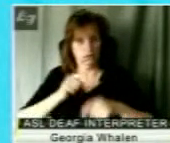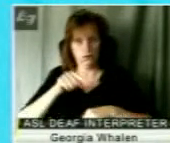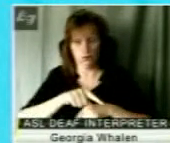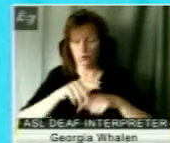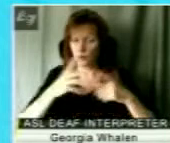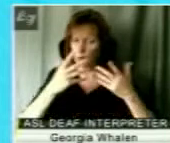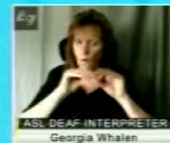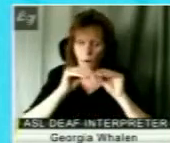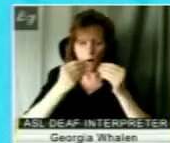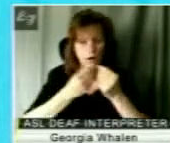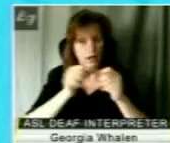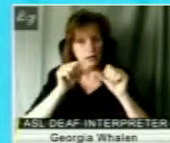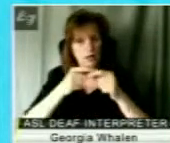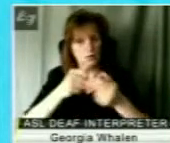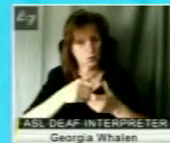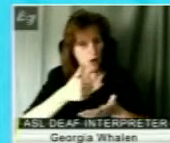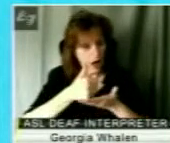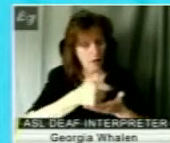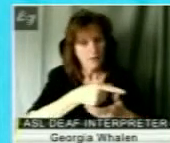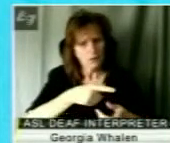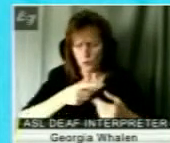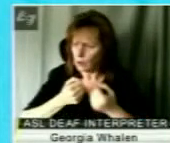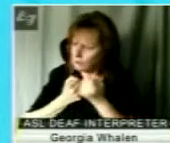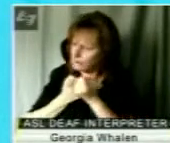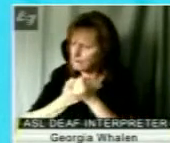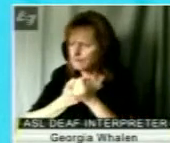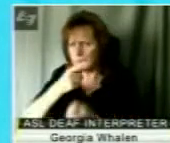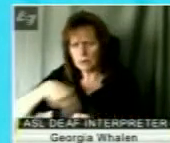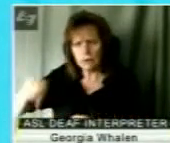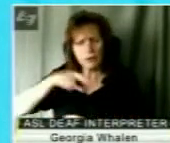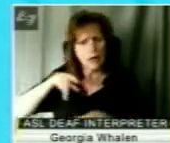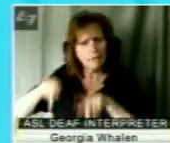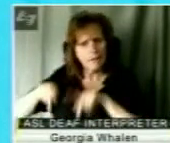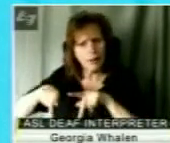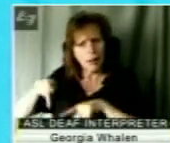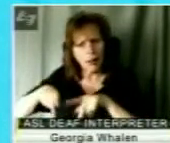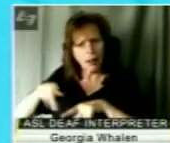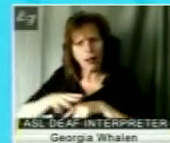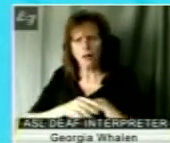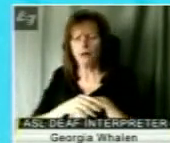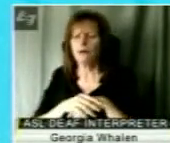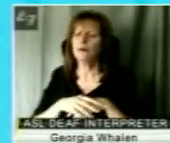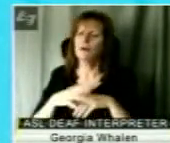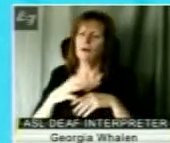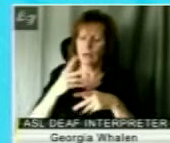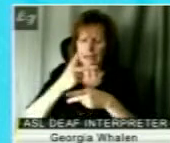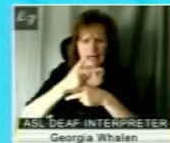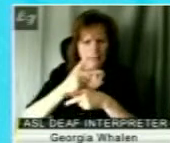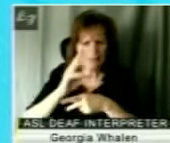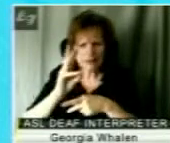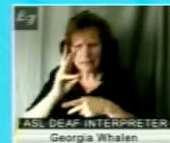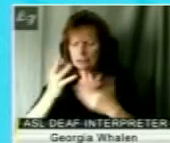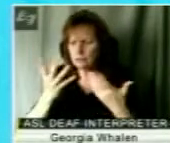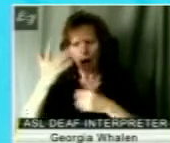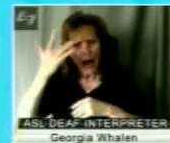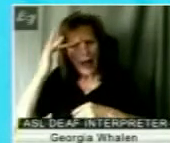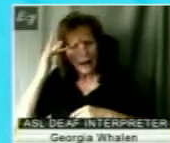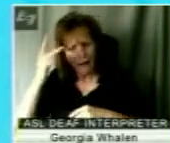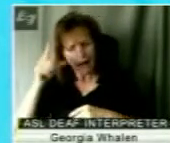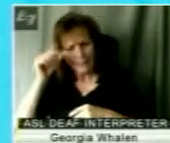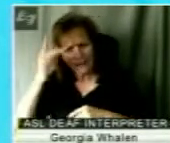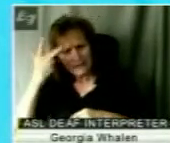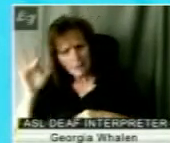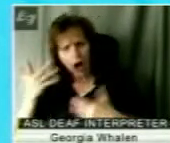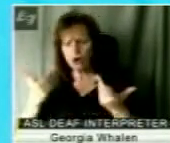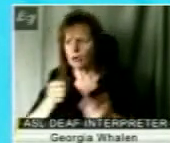delivery of their services during the COVID-19 pandemic. So Keeping Six and Ham Smart, Hamilton Habitat for Humanity, the Salvation Army